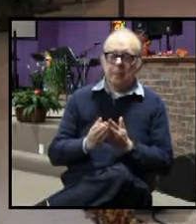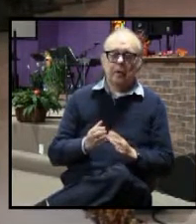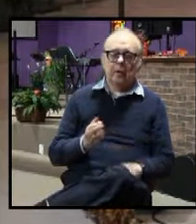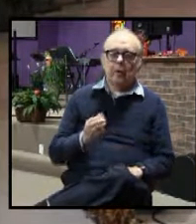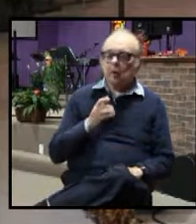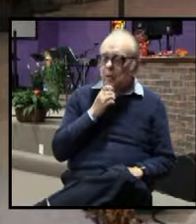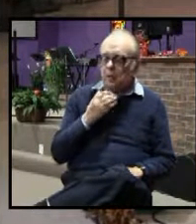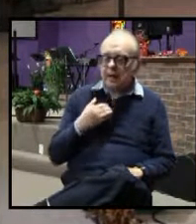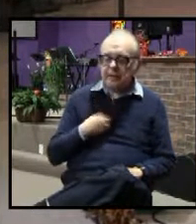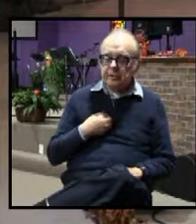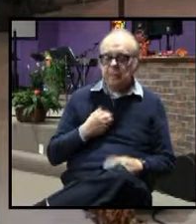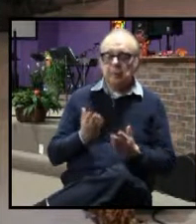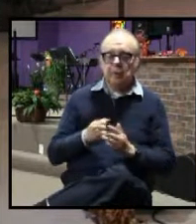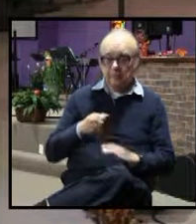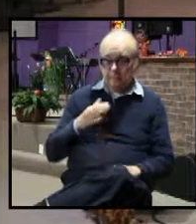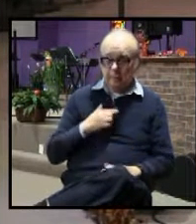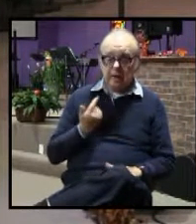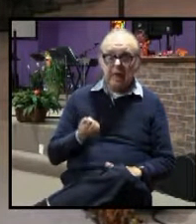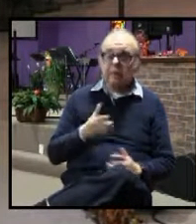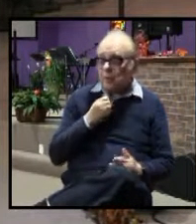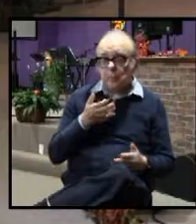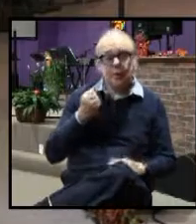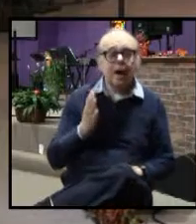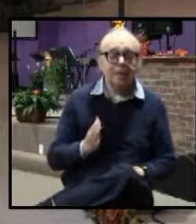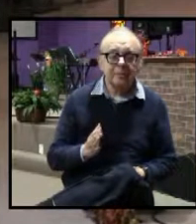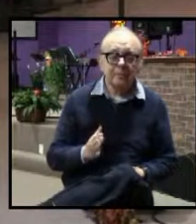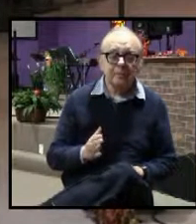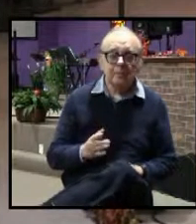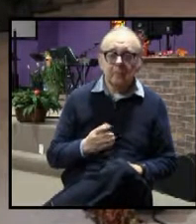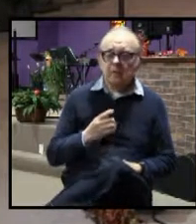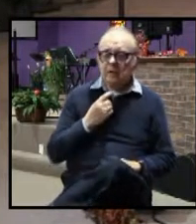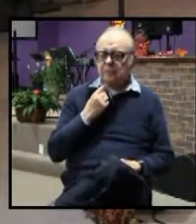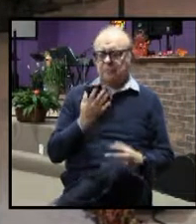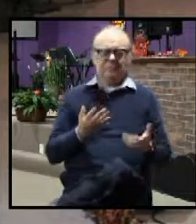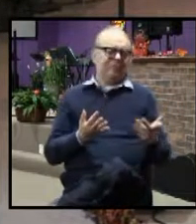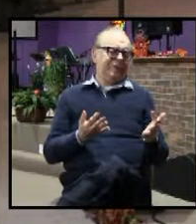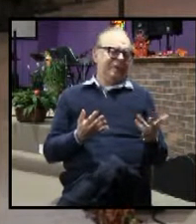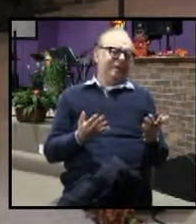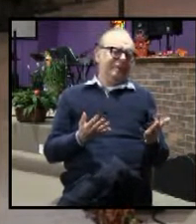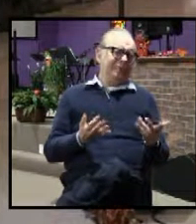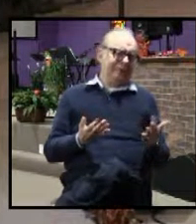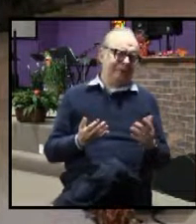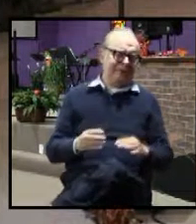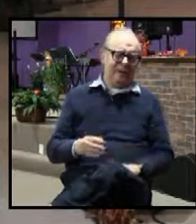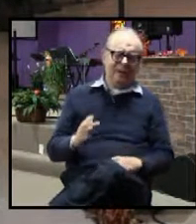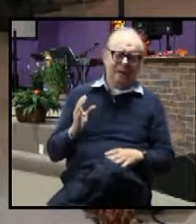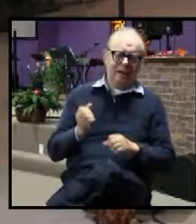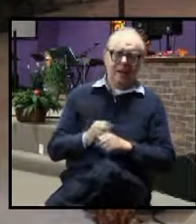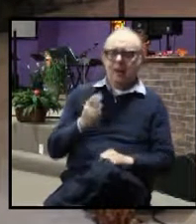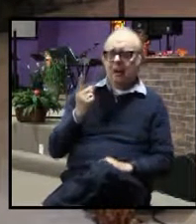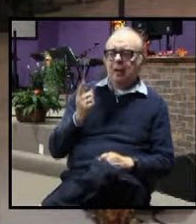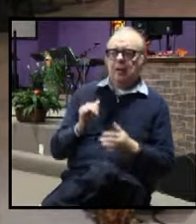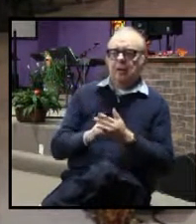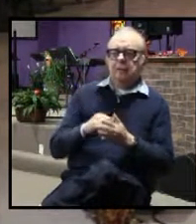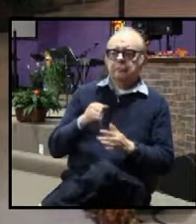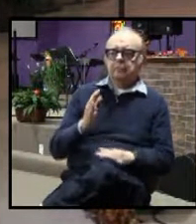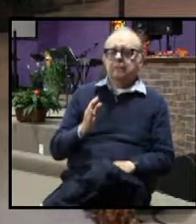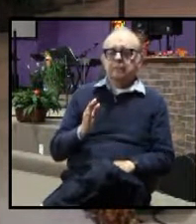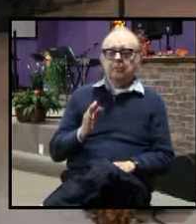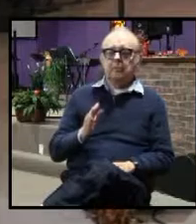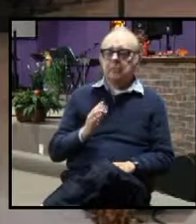who's got the book of your life? It's God. Some of y'all saying, hold on a minute. You got to understand